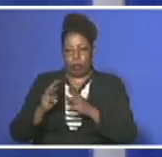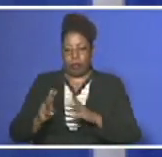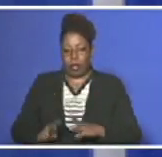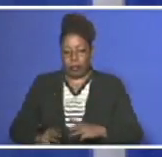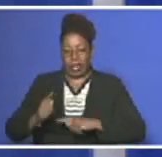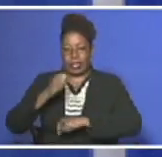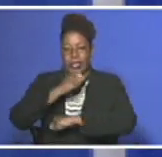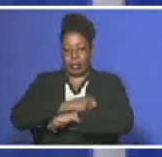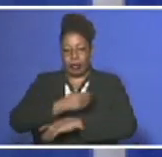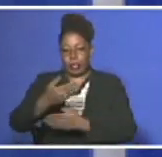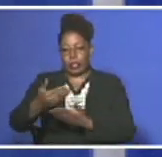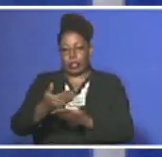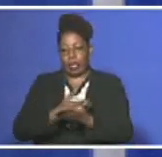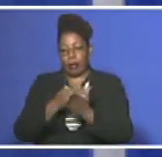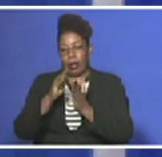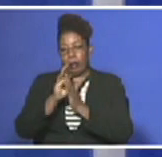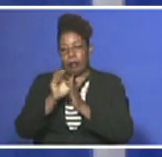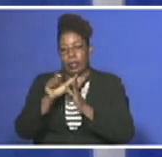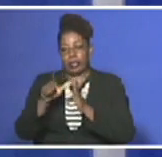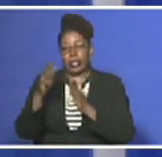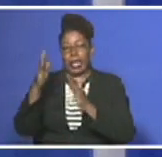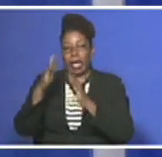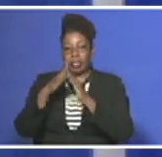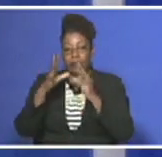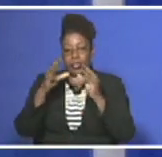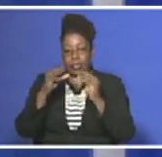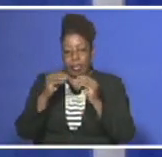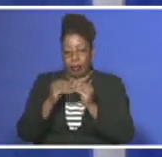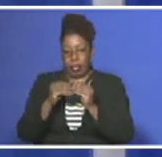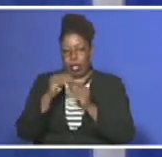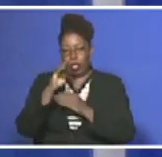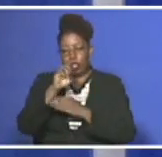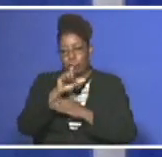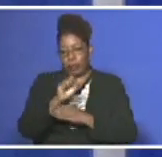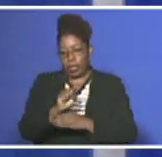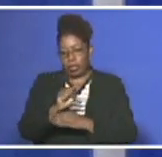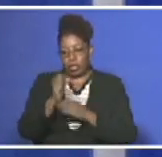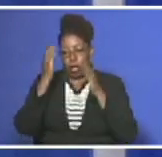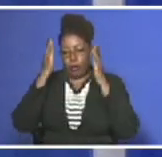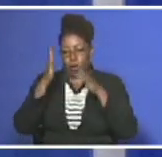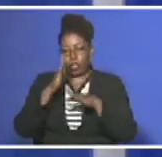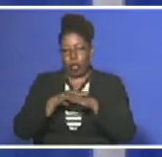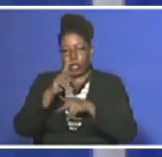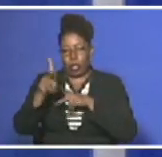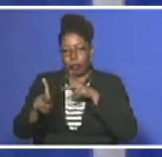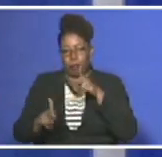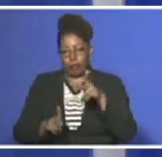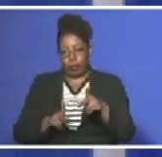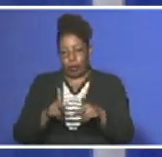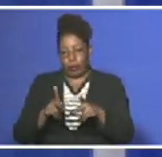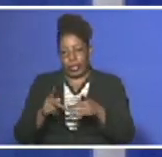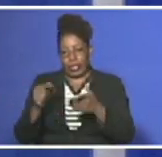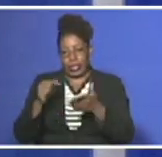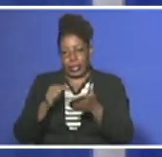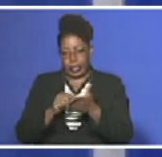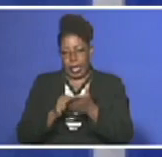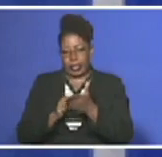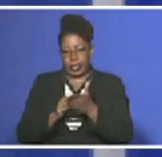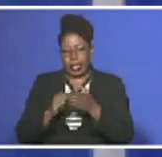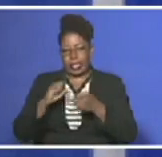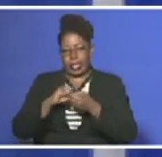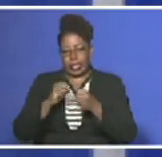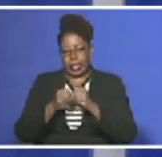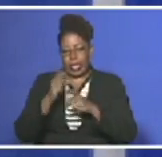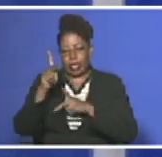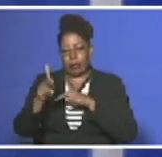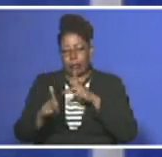tabling several bills in the House of Assembly. Those bills concentrating on public debt and public finance management, statistics and